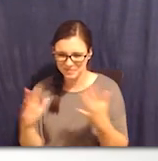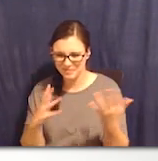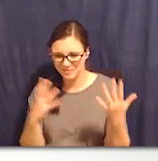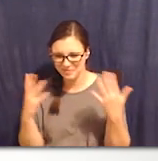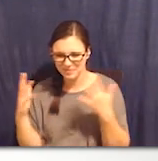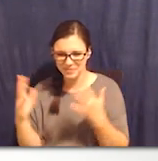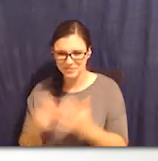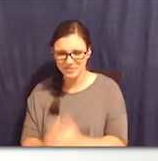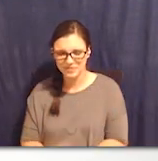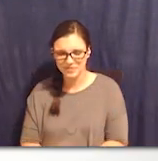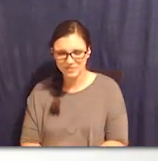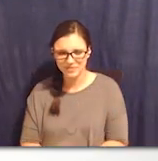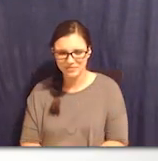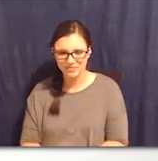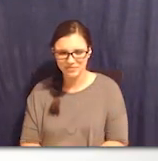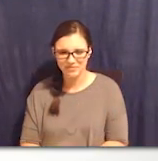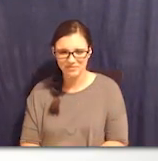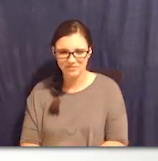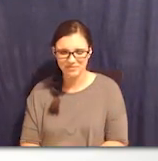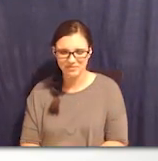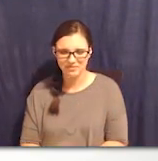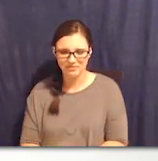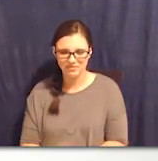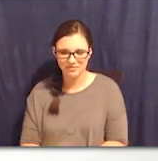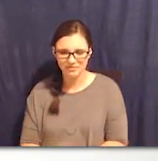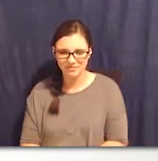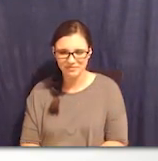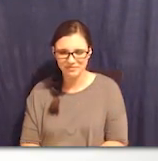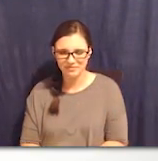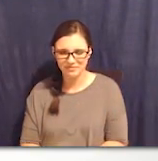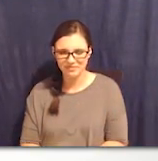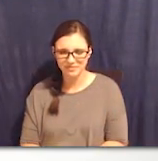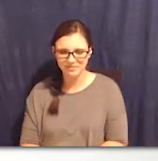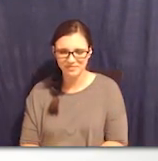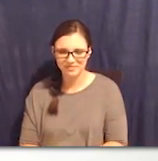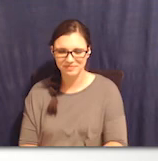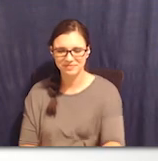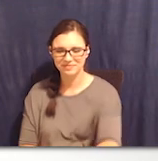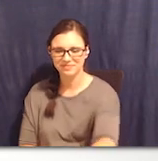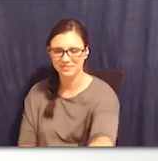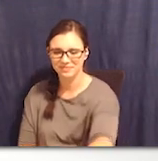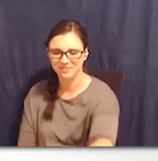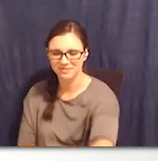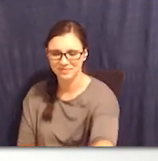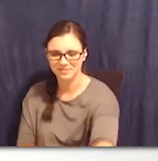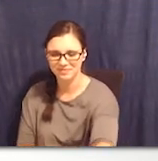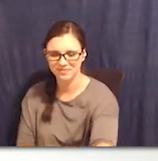thank you. See if we have a little...